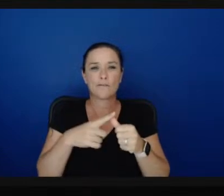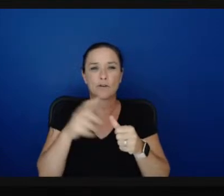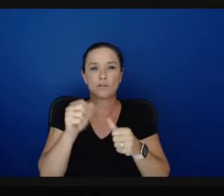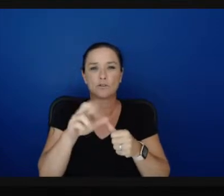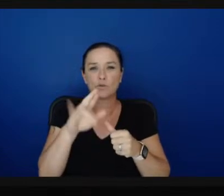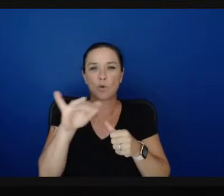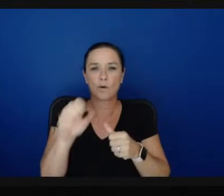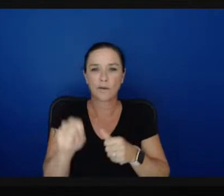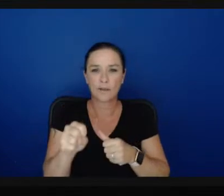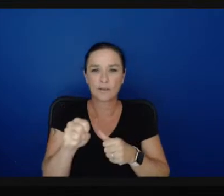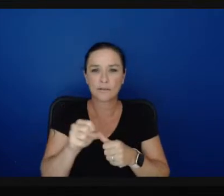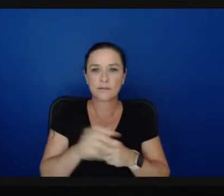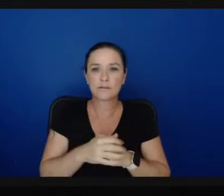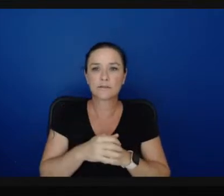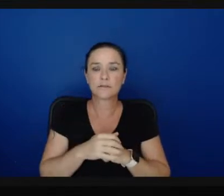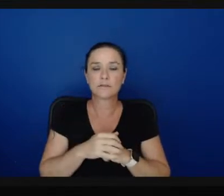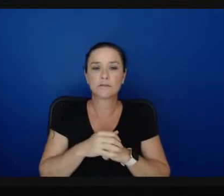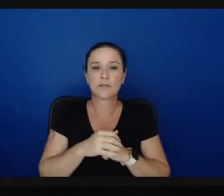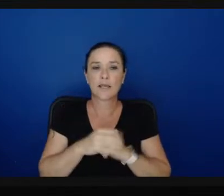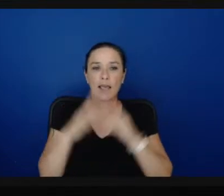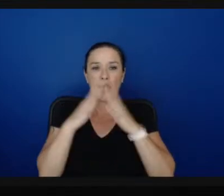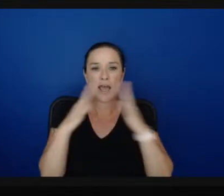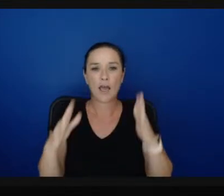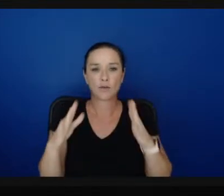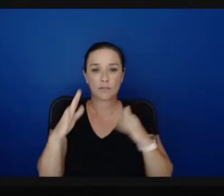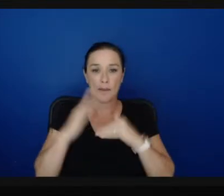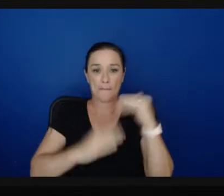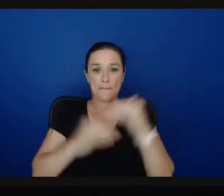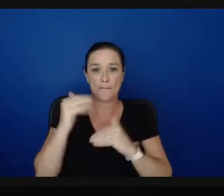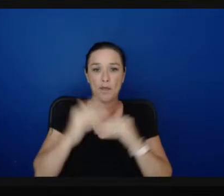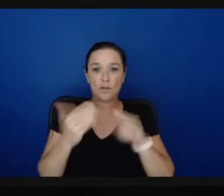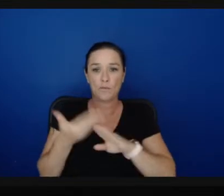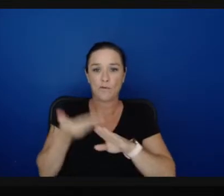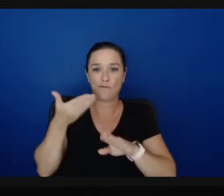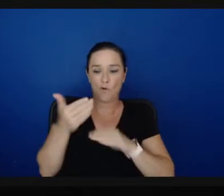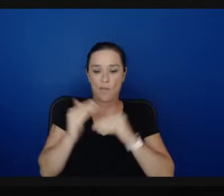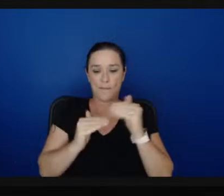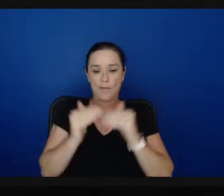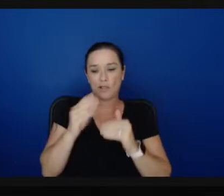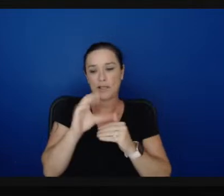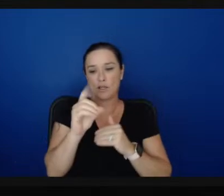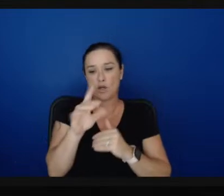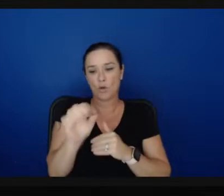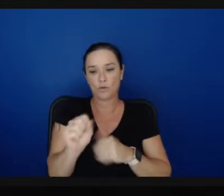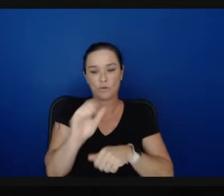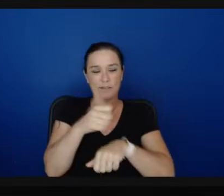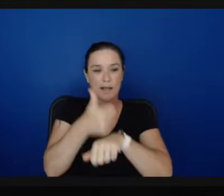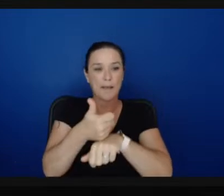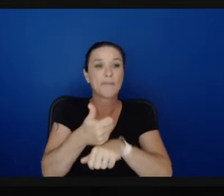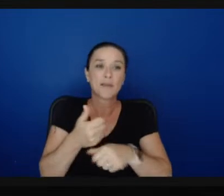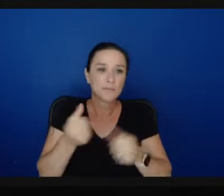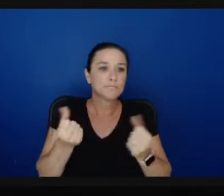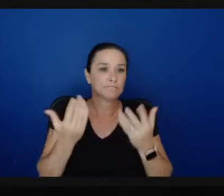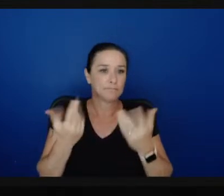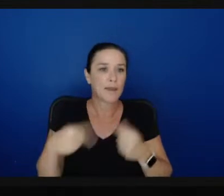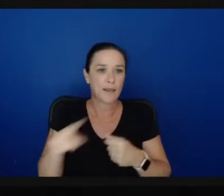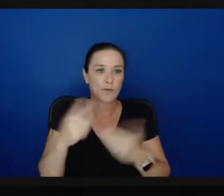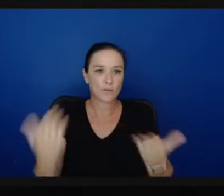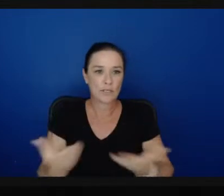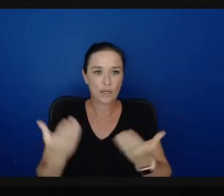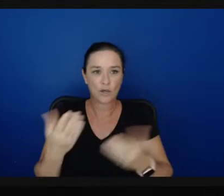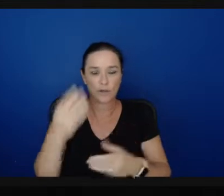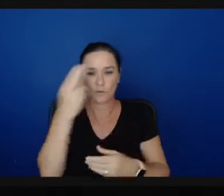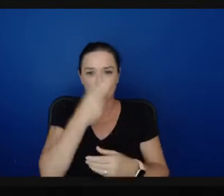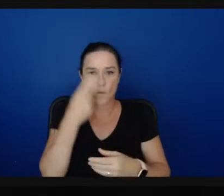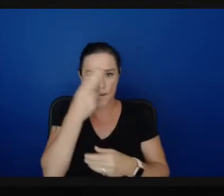masonry, houses that were built before building codes were put in place. There's a lot of that out here in Hawaii. So those